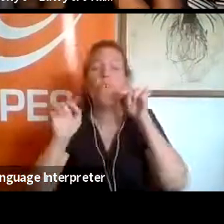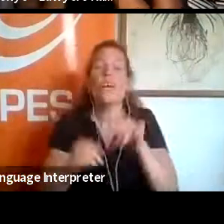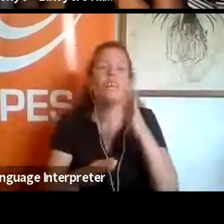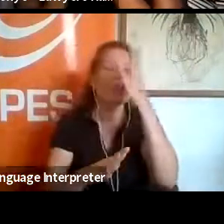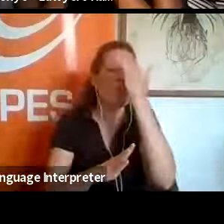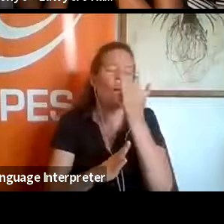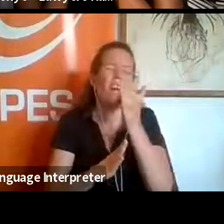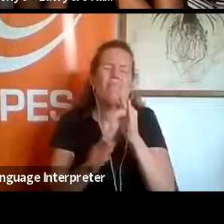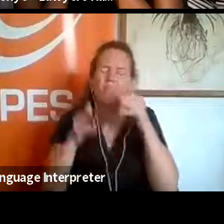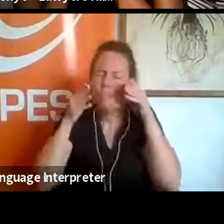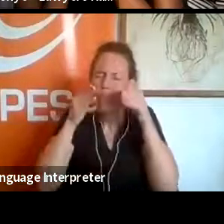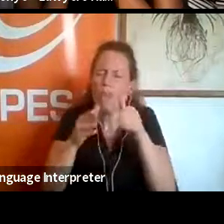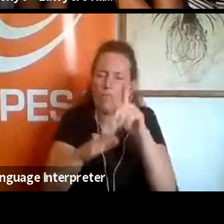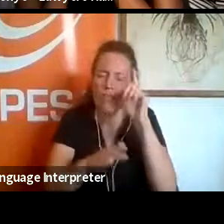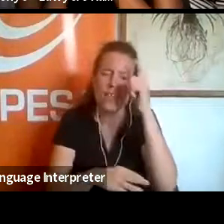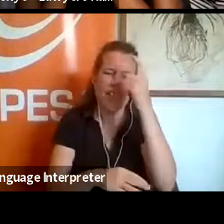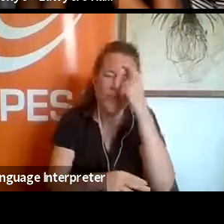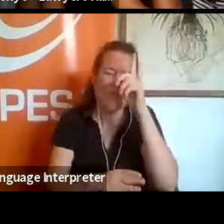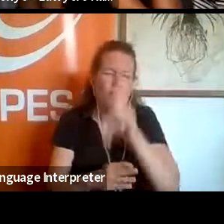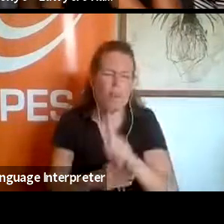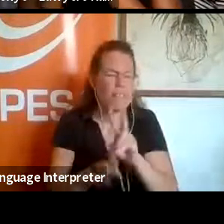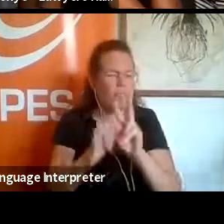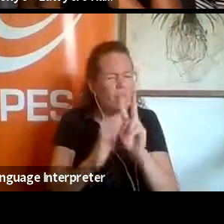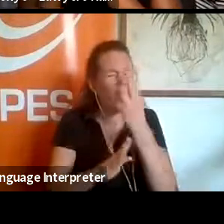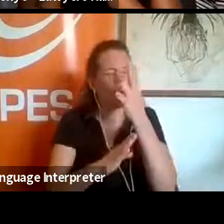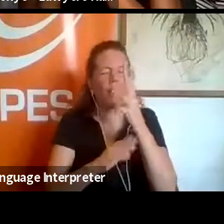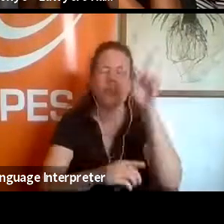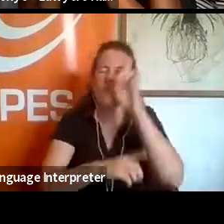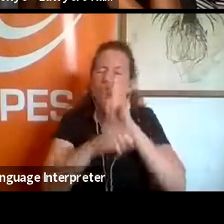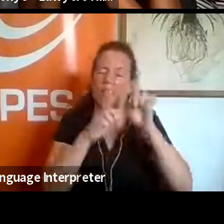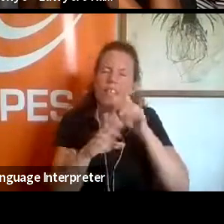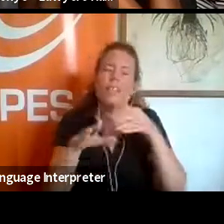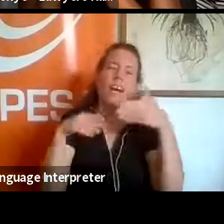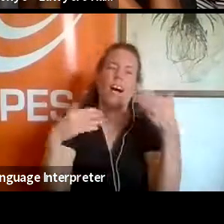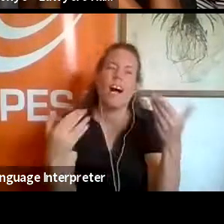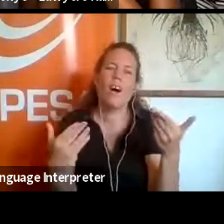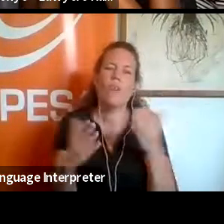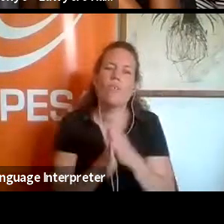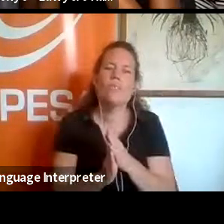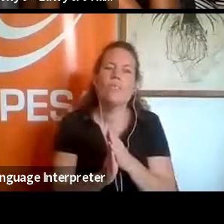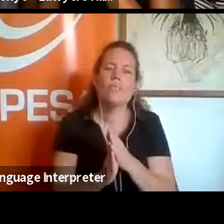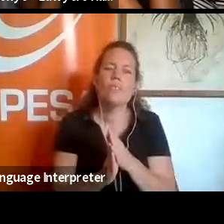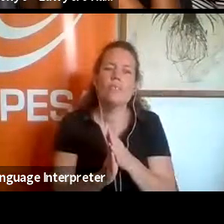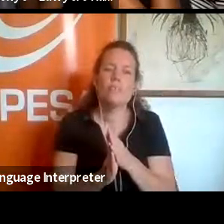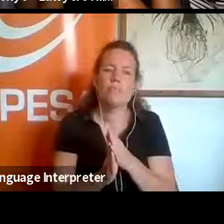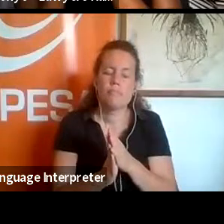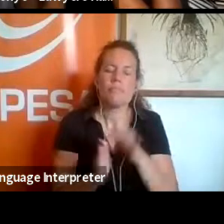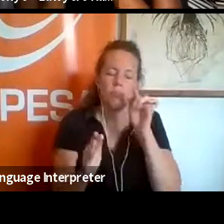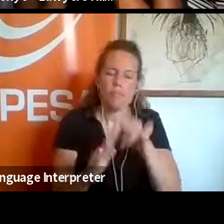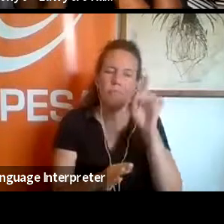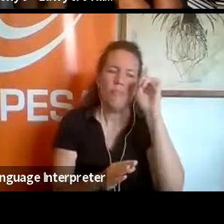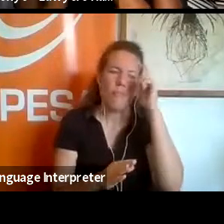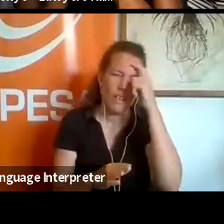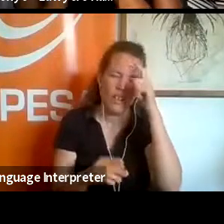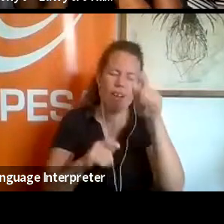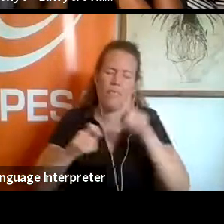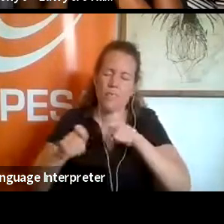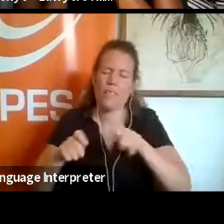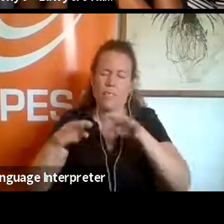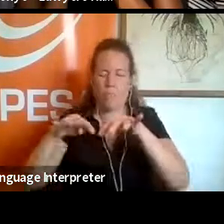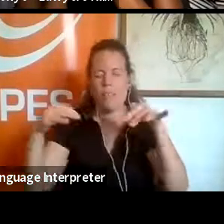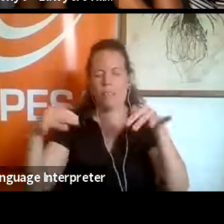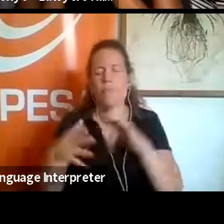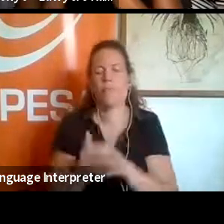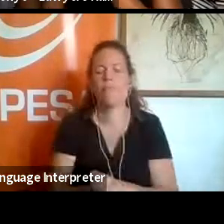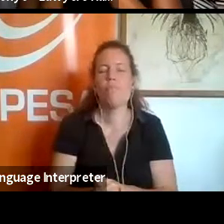specifically governments, need to rethink their approach with respect to governing platforms. One thing I've